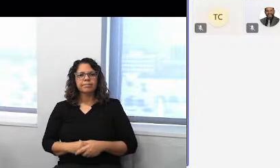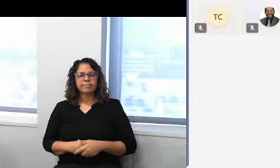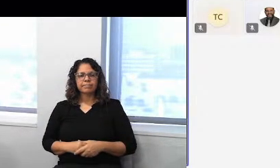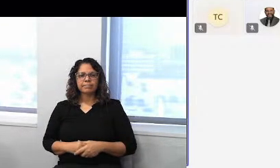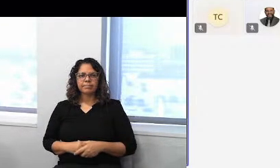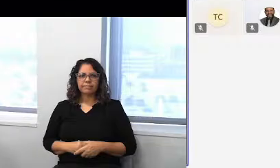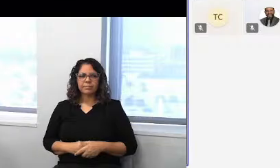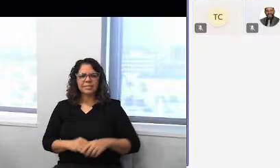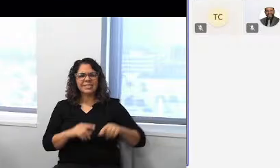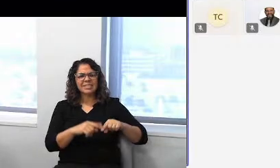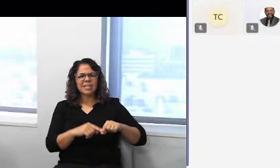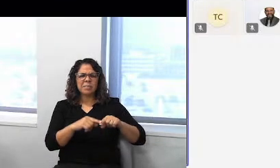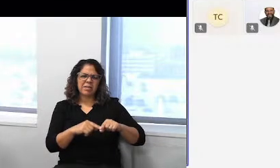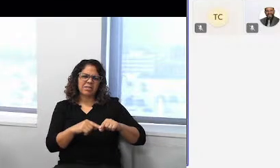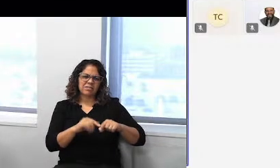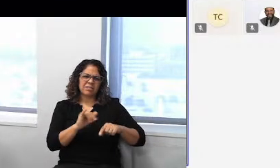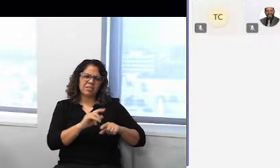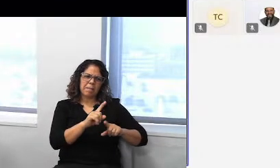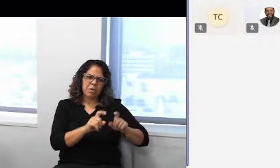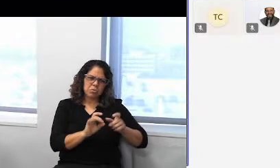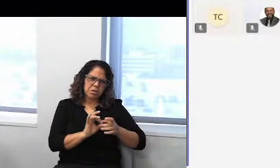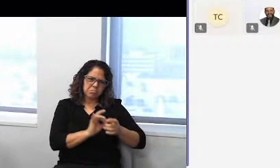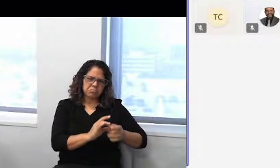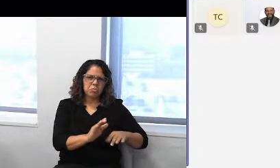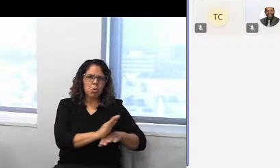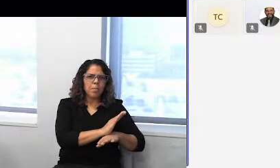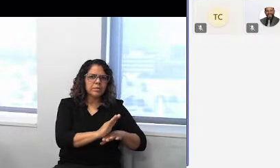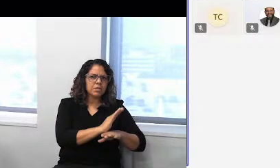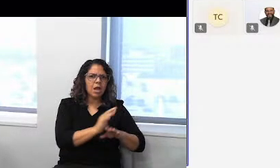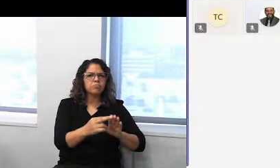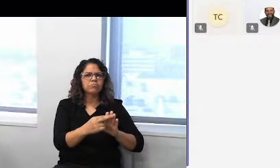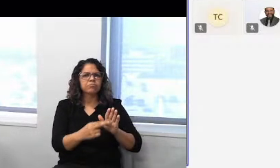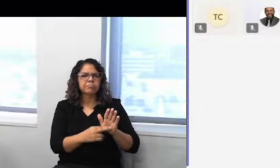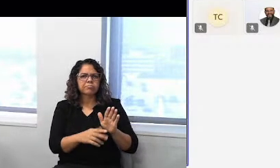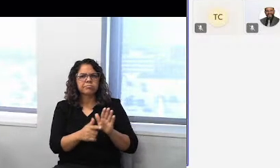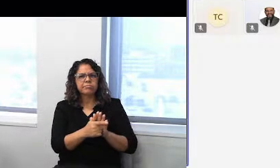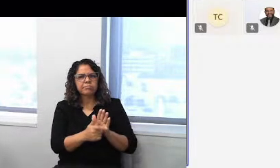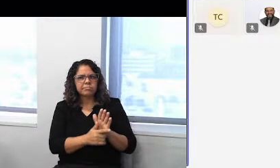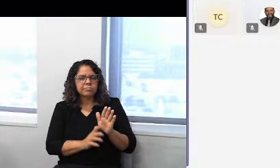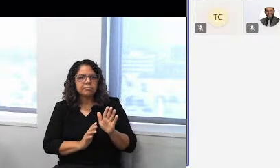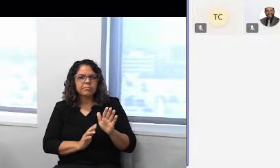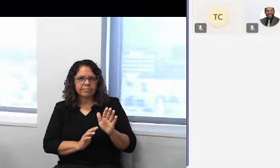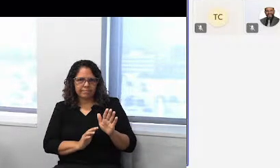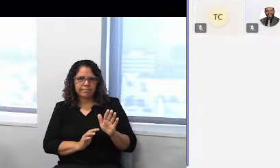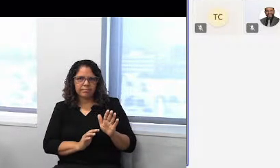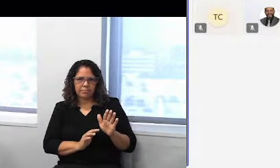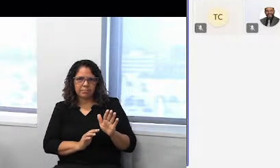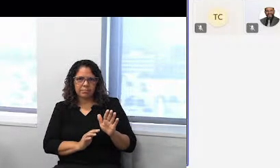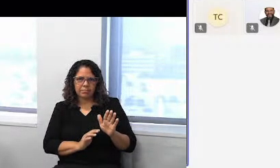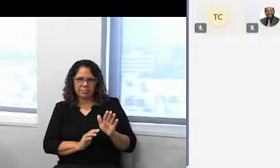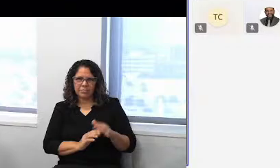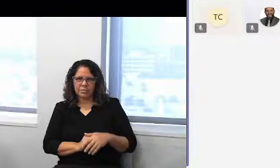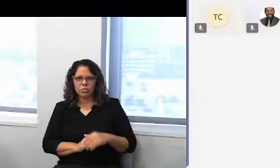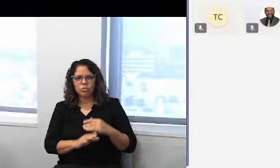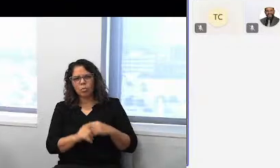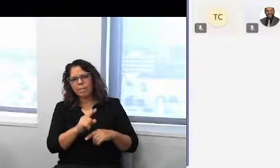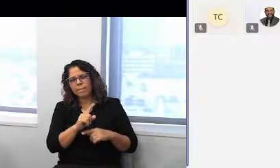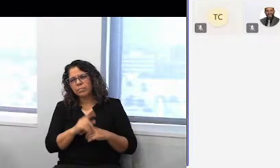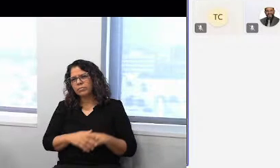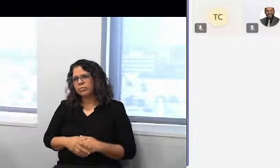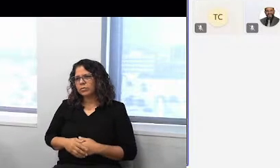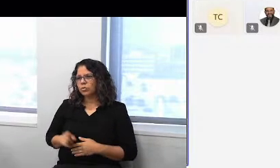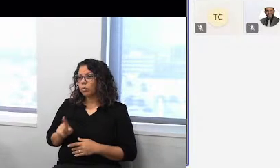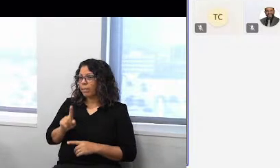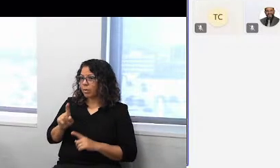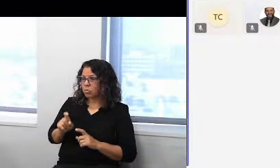commercial question, it's a regulatory question, then I believe what I'm hearing from you, sir, is a commercial question. Let's see. If it's not you, then we'll find